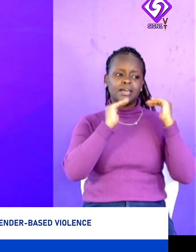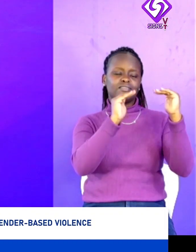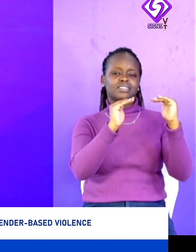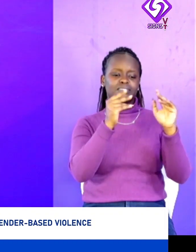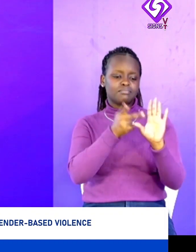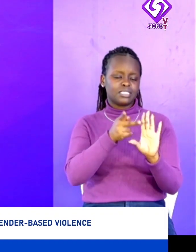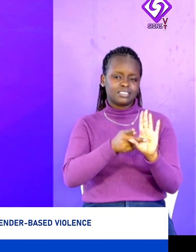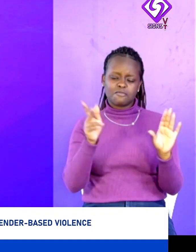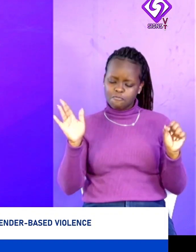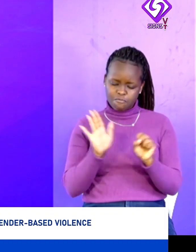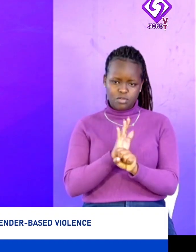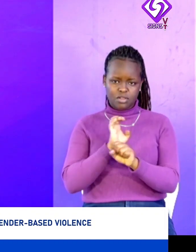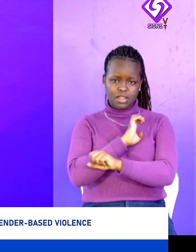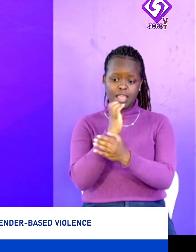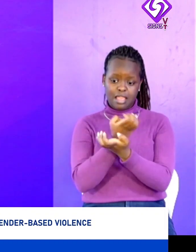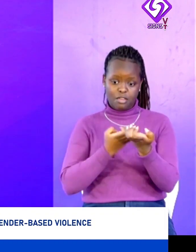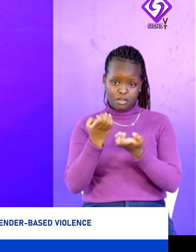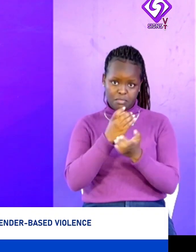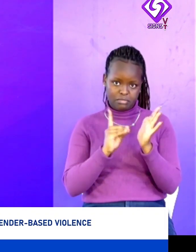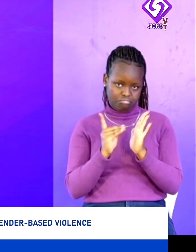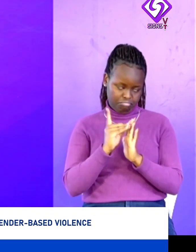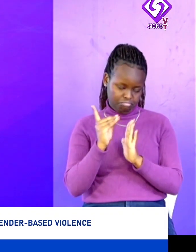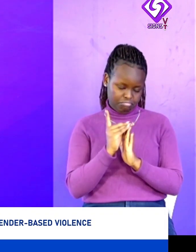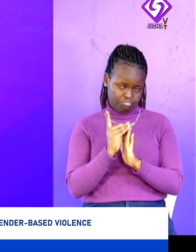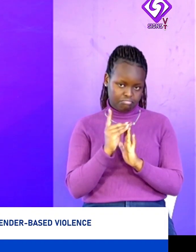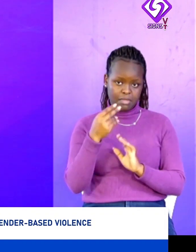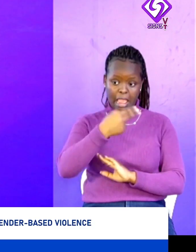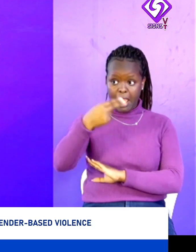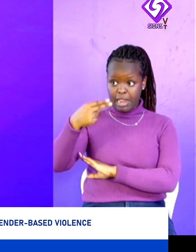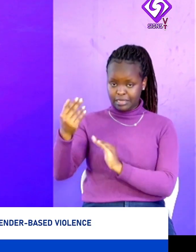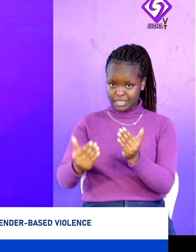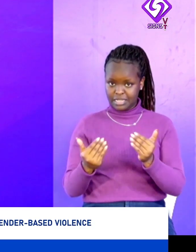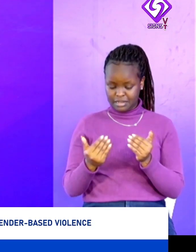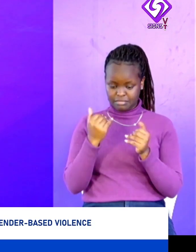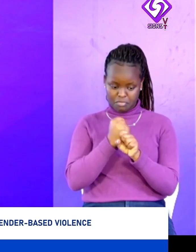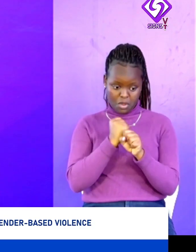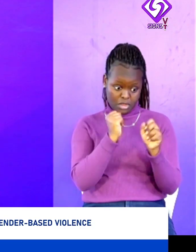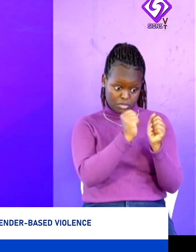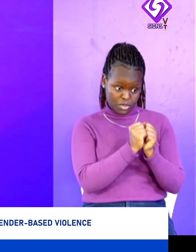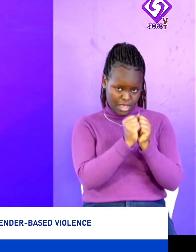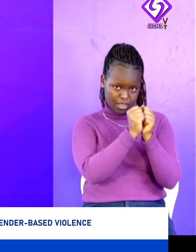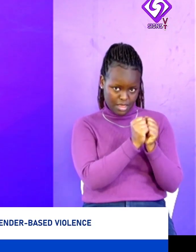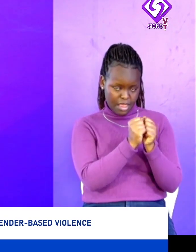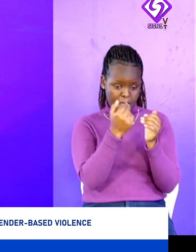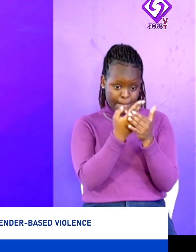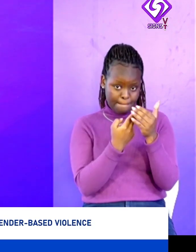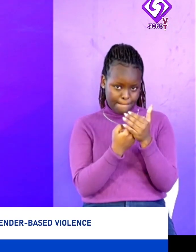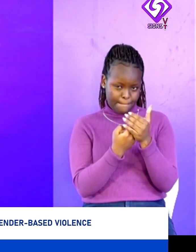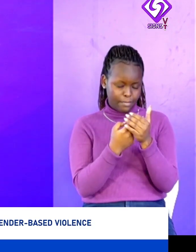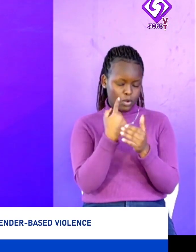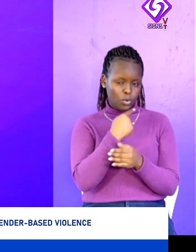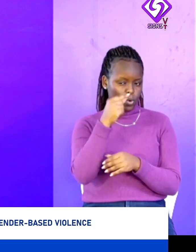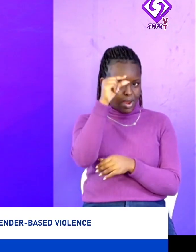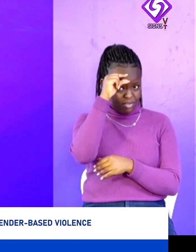fully in economic development. She highlighted the need for a collaborative effort between the government,